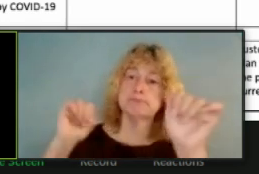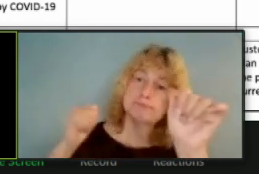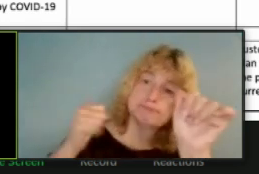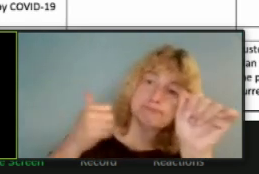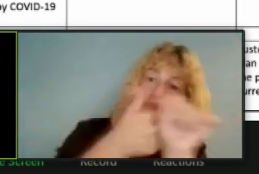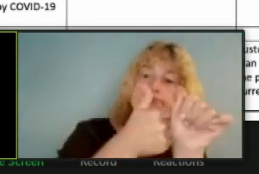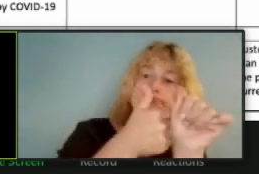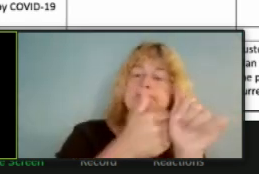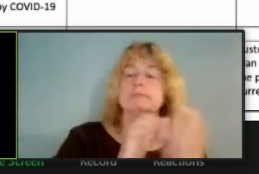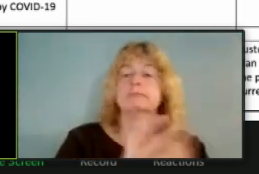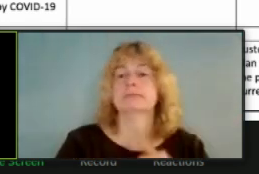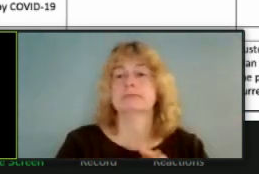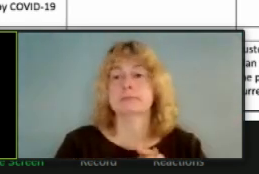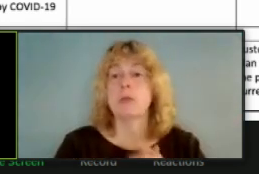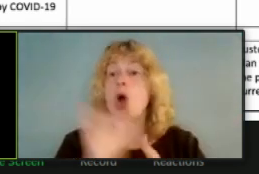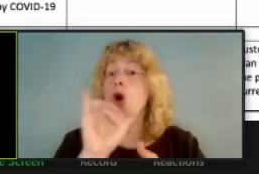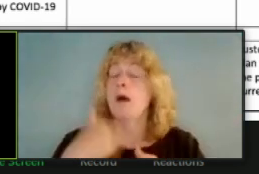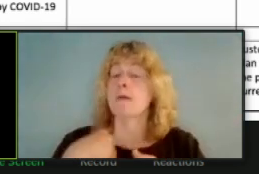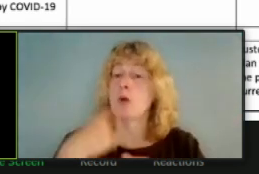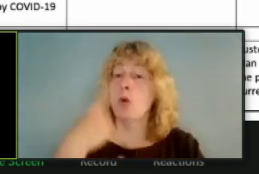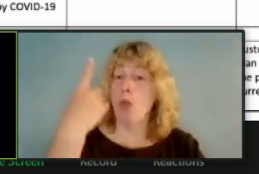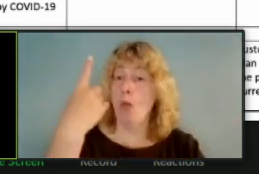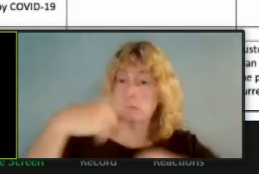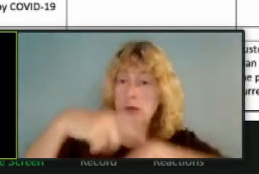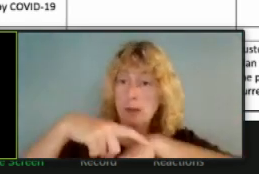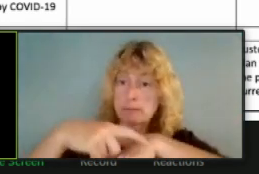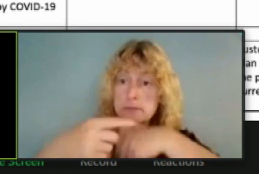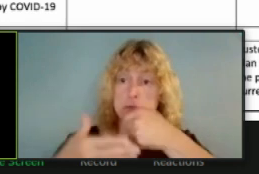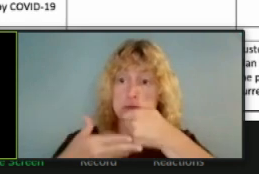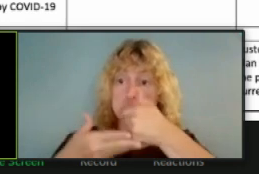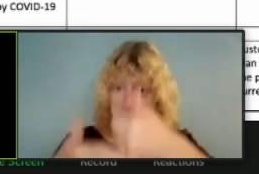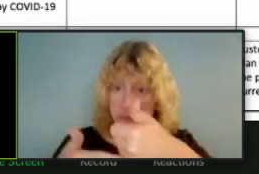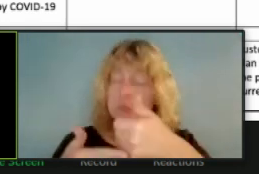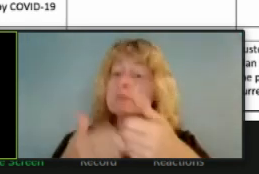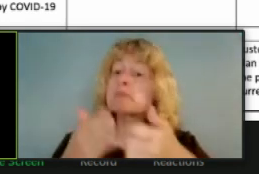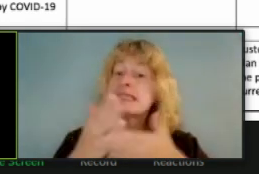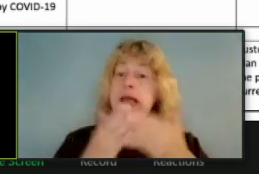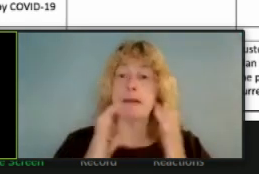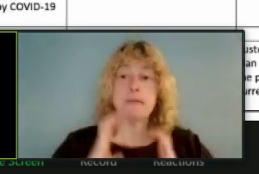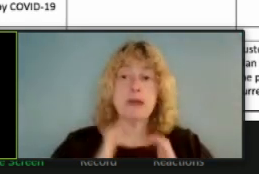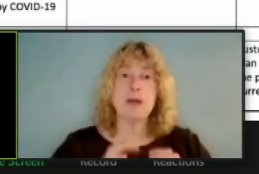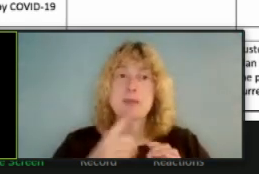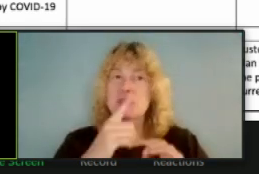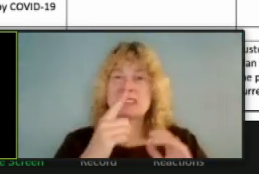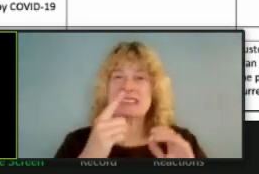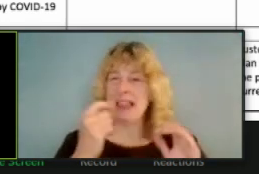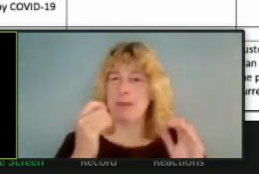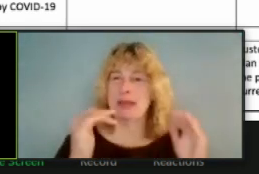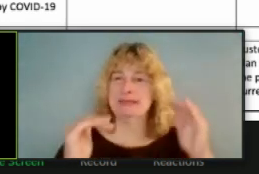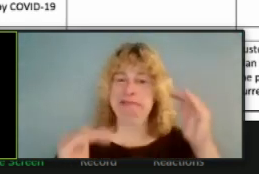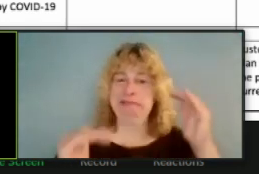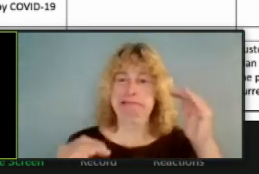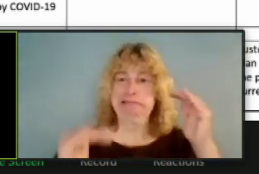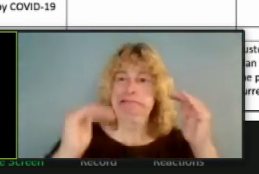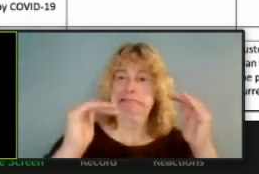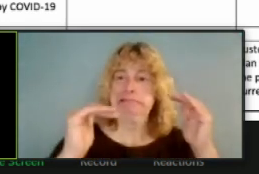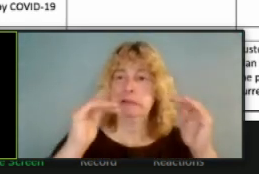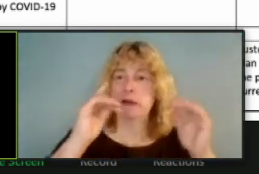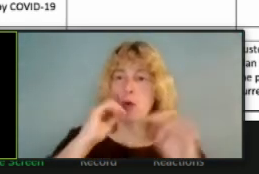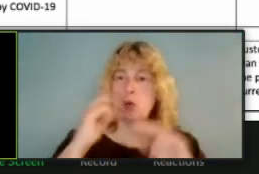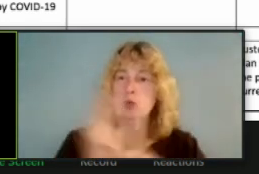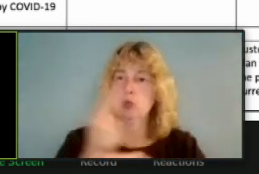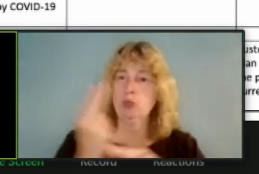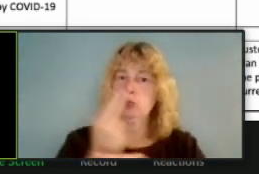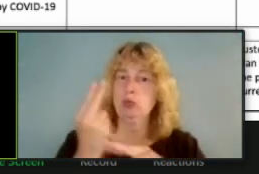They also have one-time assistance. So some customers don't qualify because they're over on that consumption usage. They can